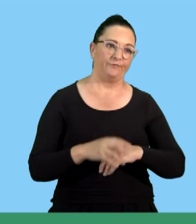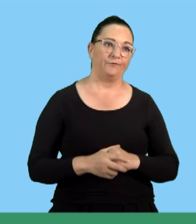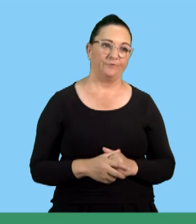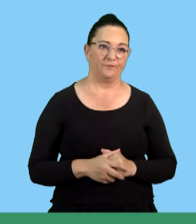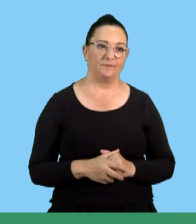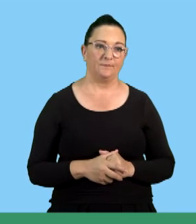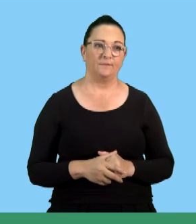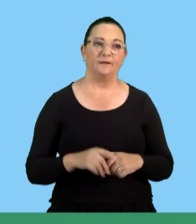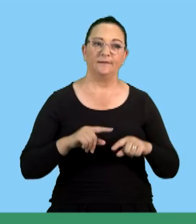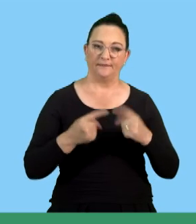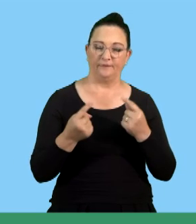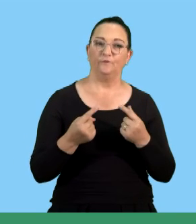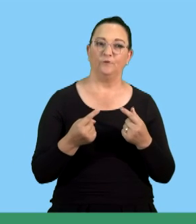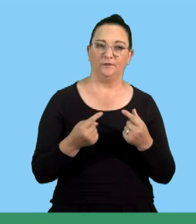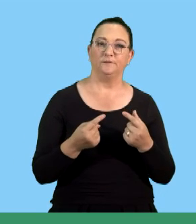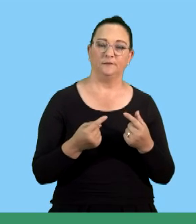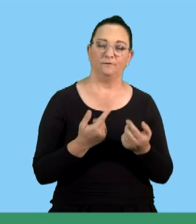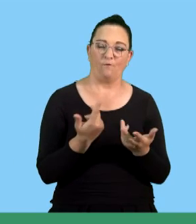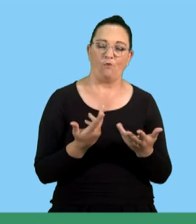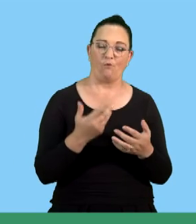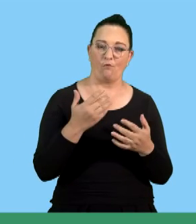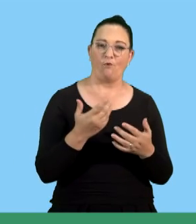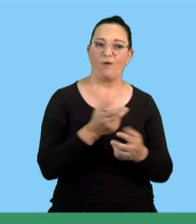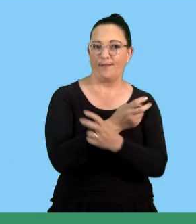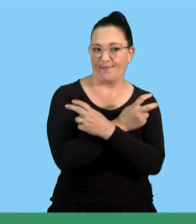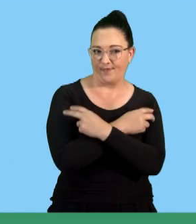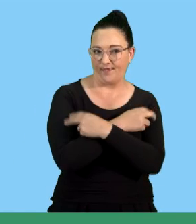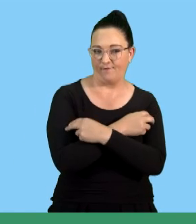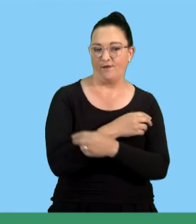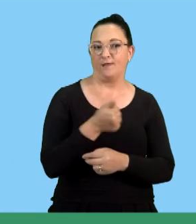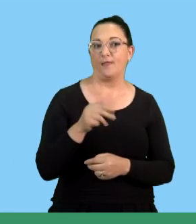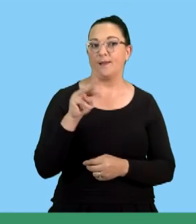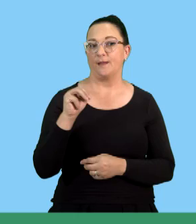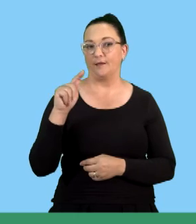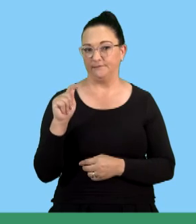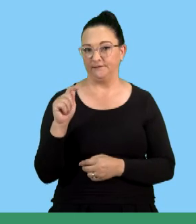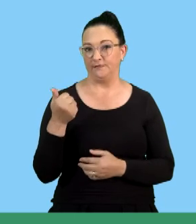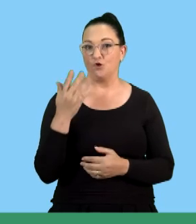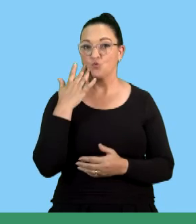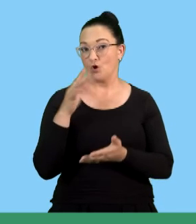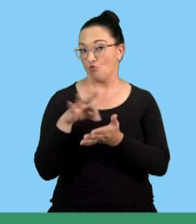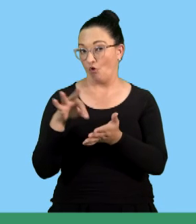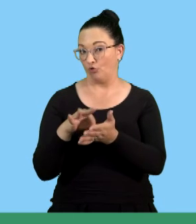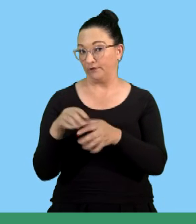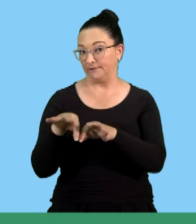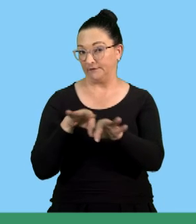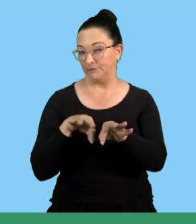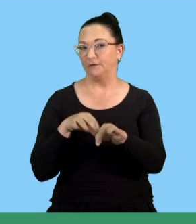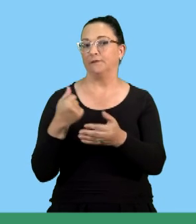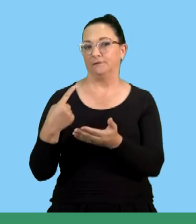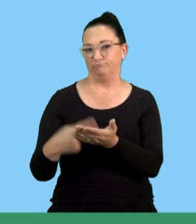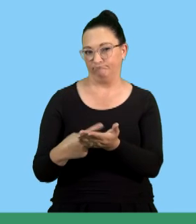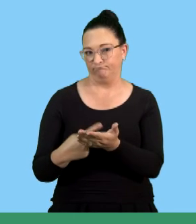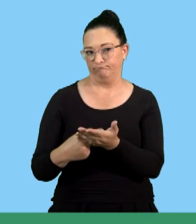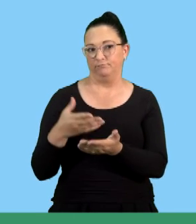to explain the different types. Advise MT on the termination of contracts. So to terminate is to do what?